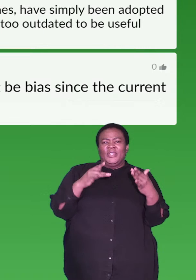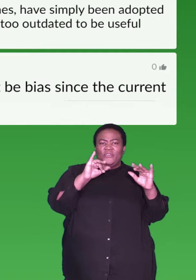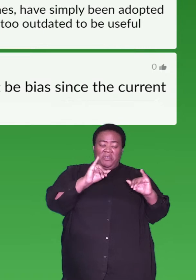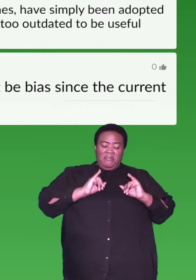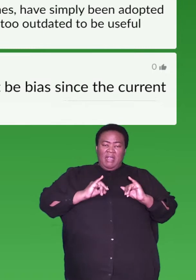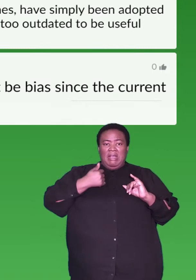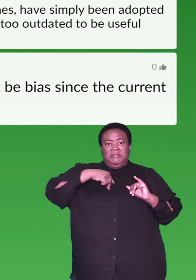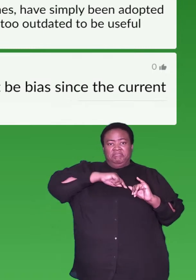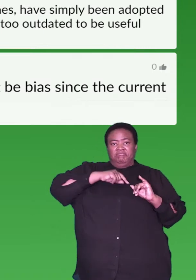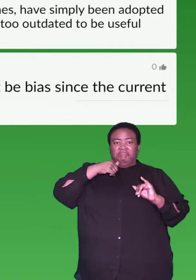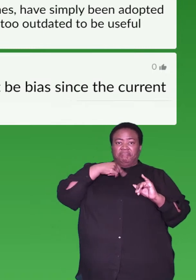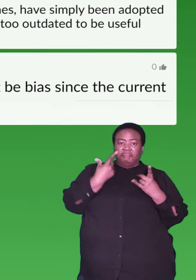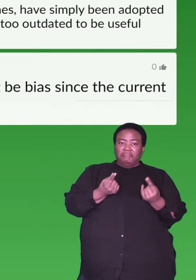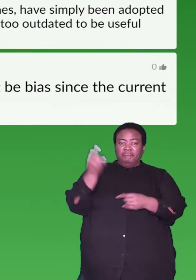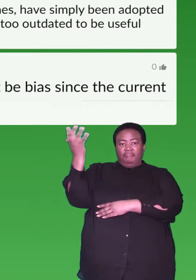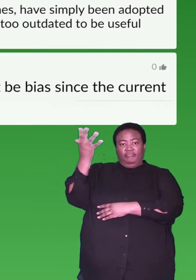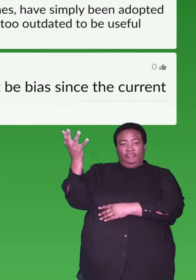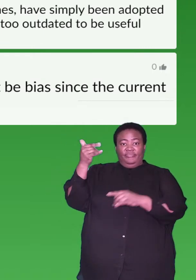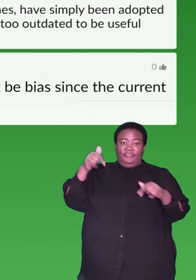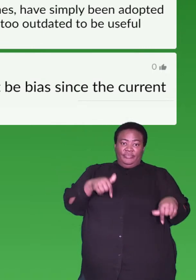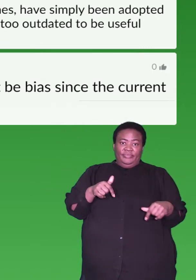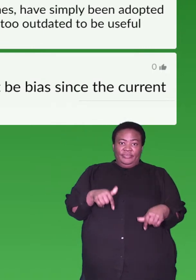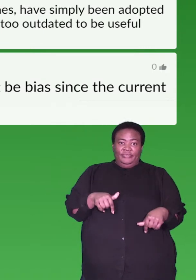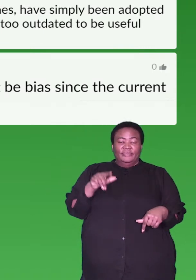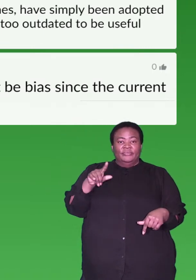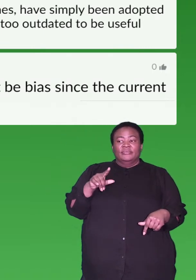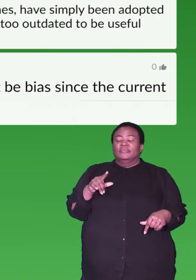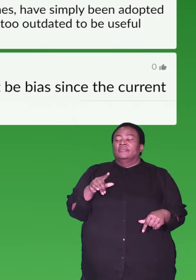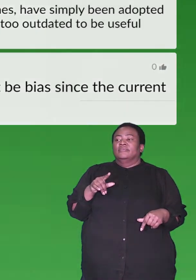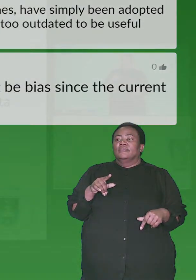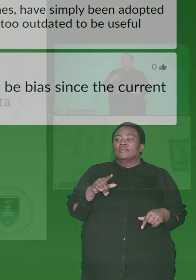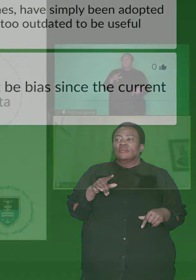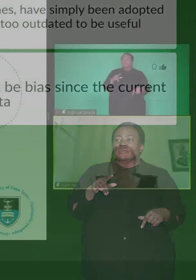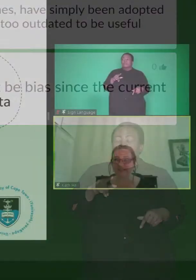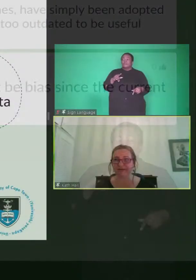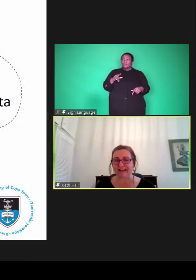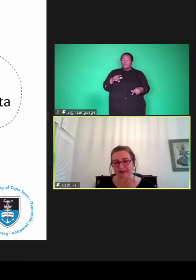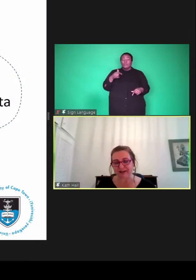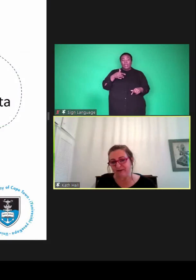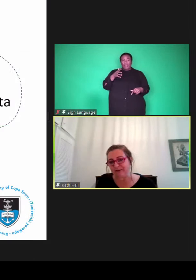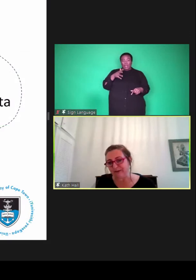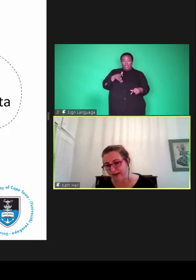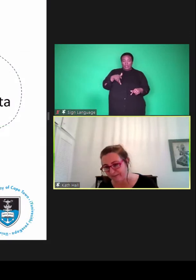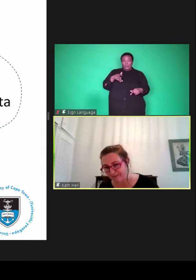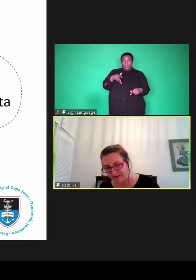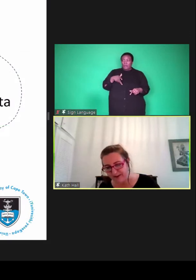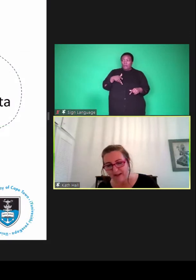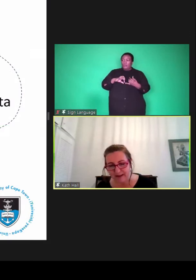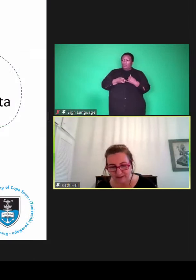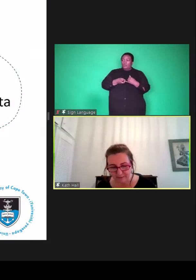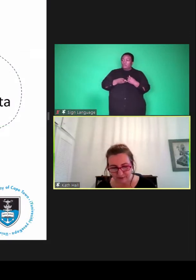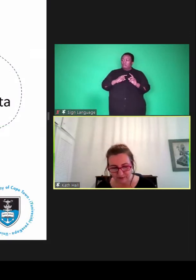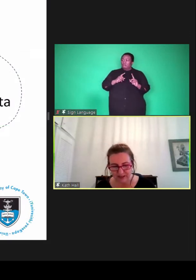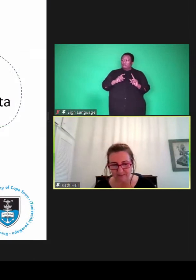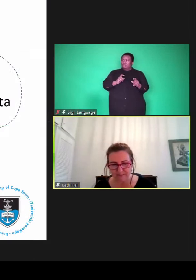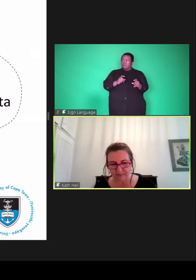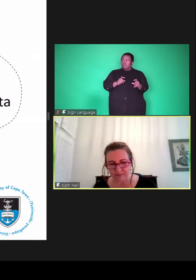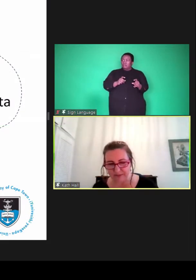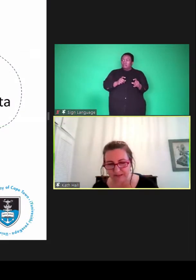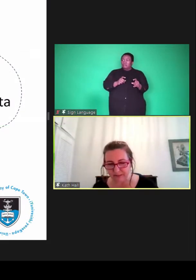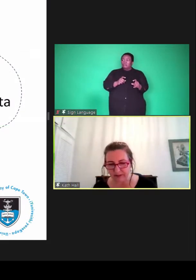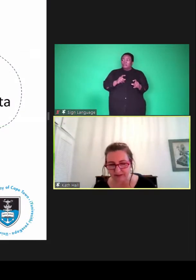can feel a kind of a cumulative sense building up. So I'm going to build right on the back of